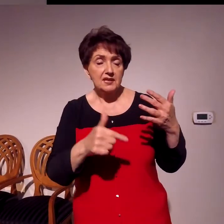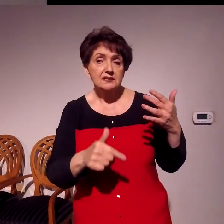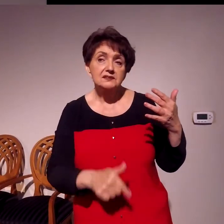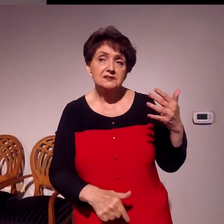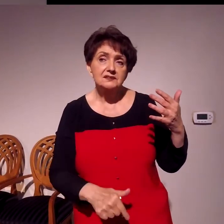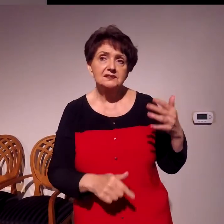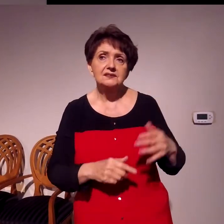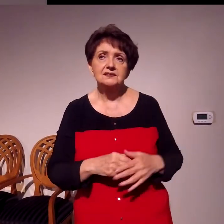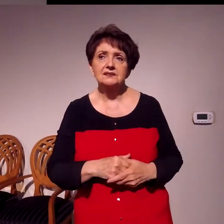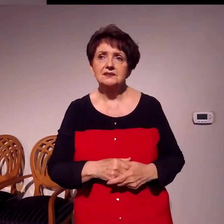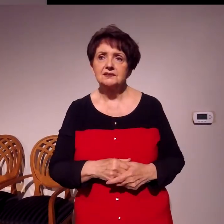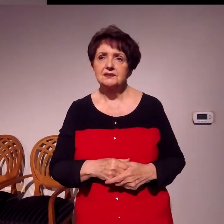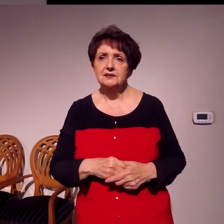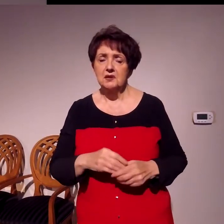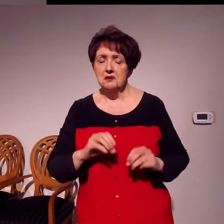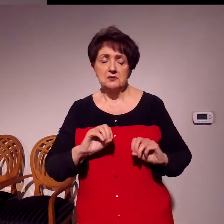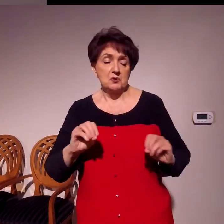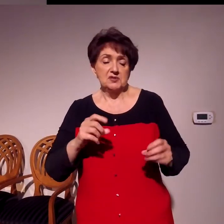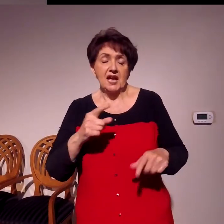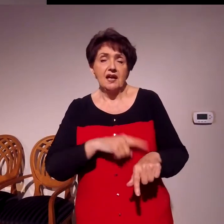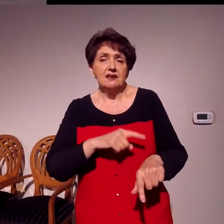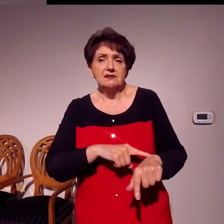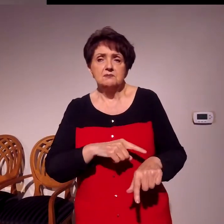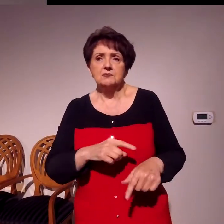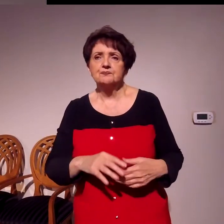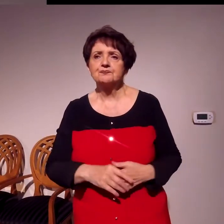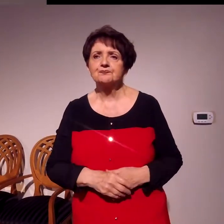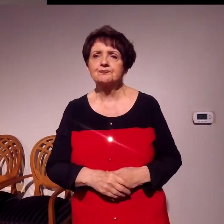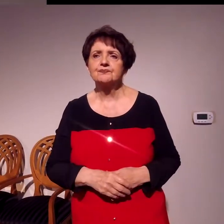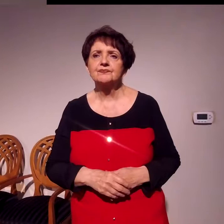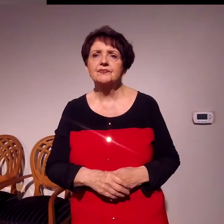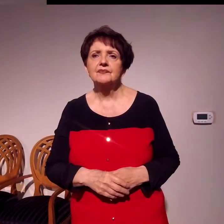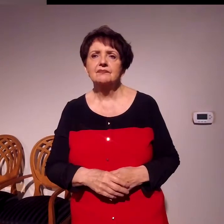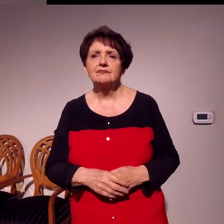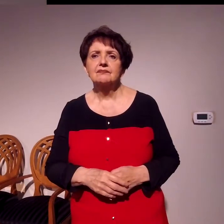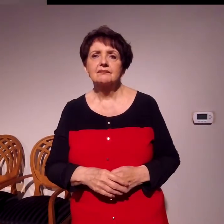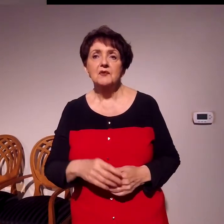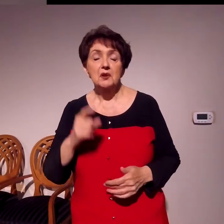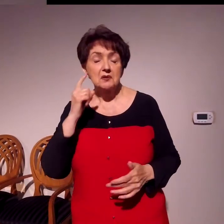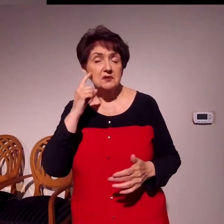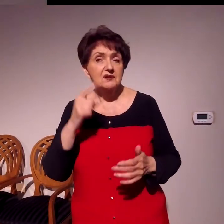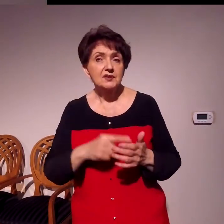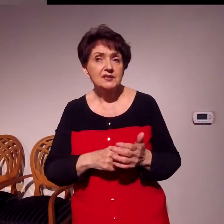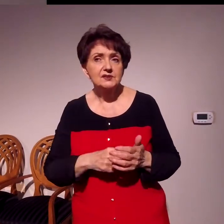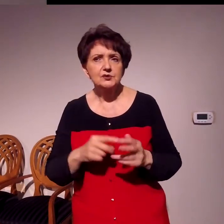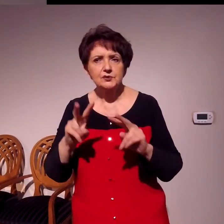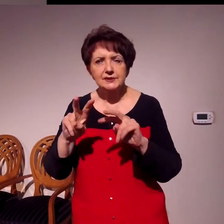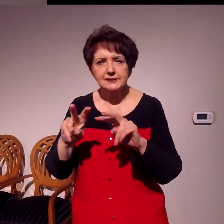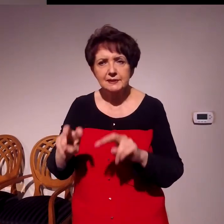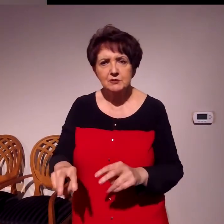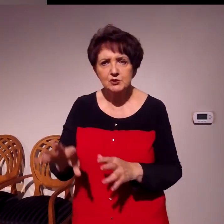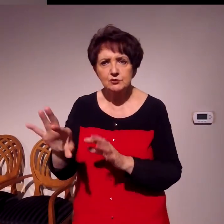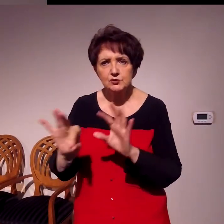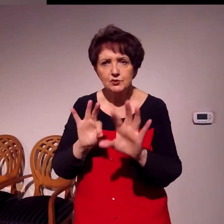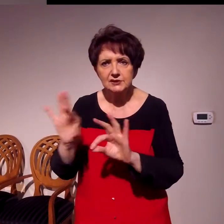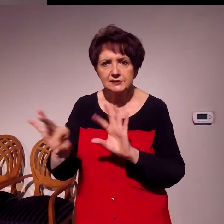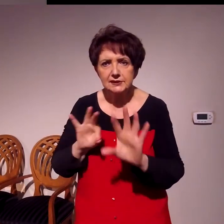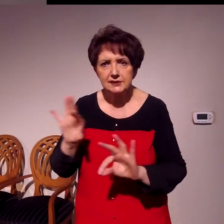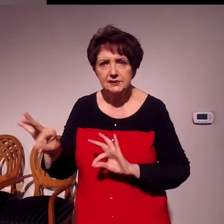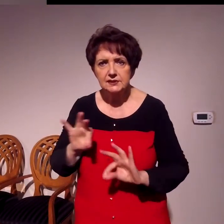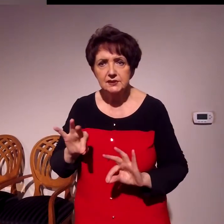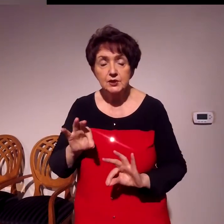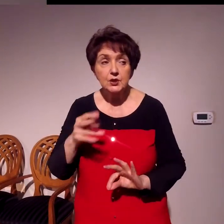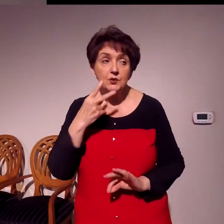time. And so do you see, if we examine our choices, we will see what we